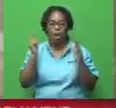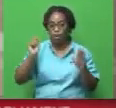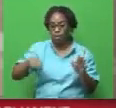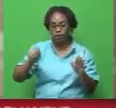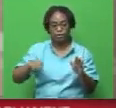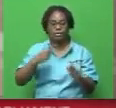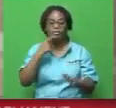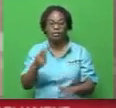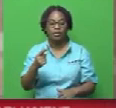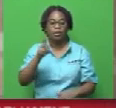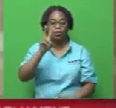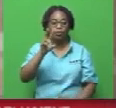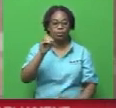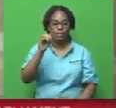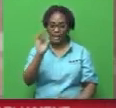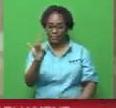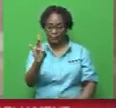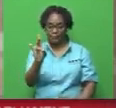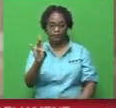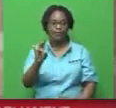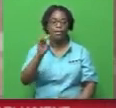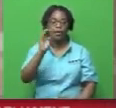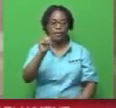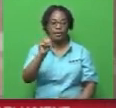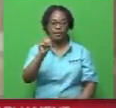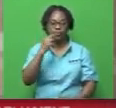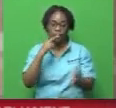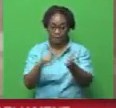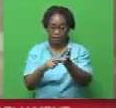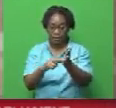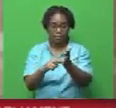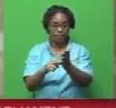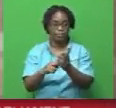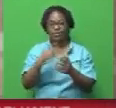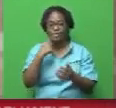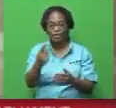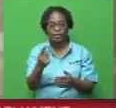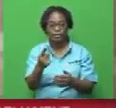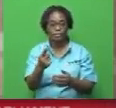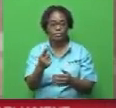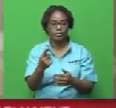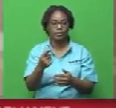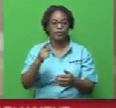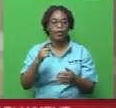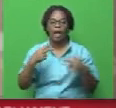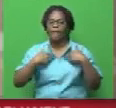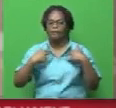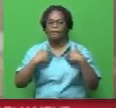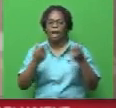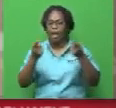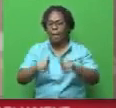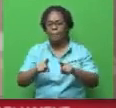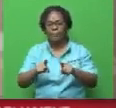around 2007, and which again was featured and reported again when this matter came up in the Privy Council earlier this year, the